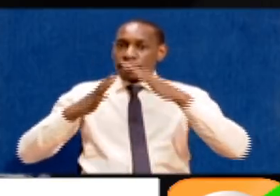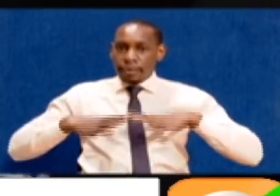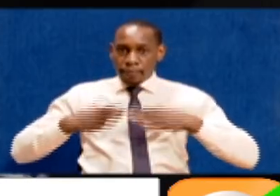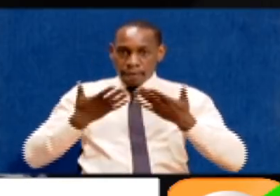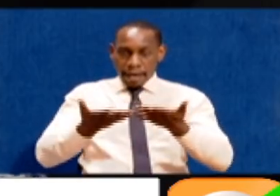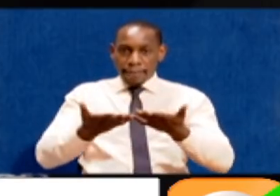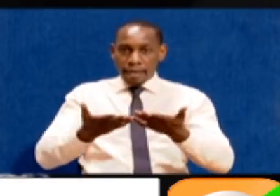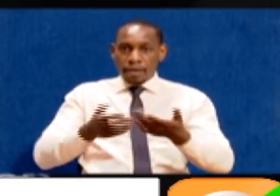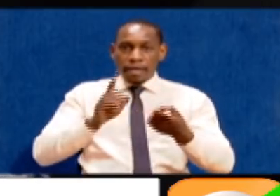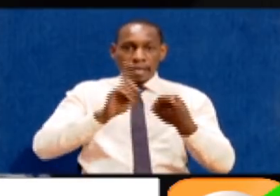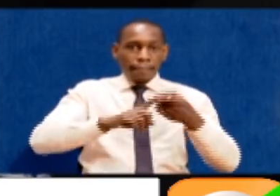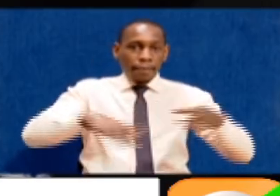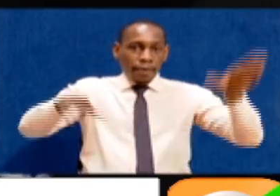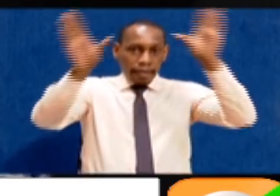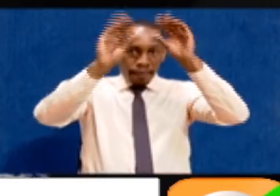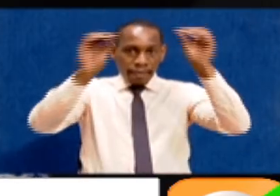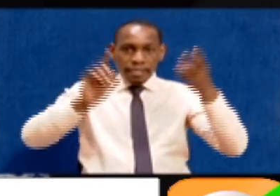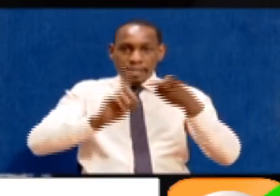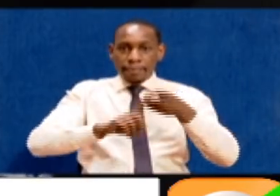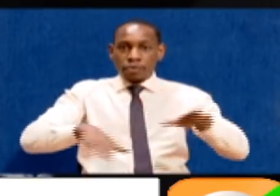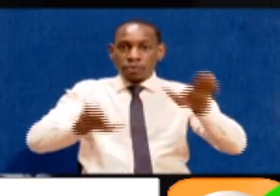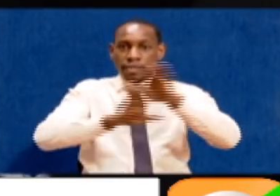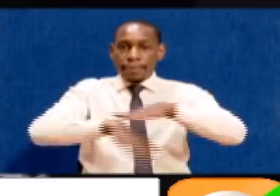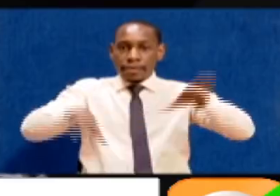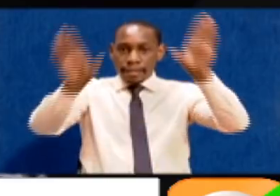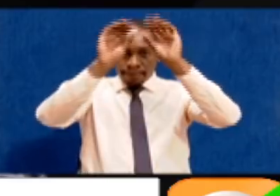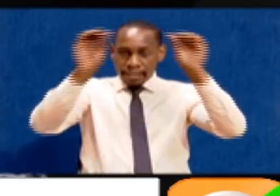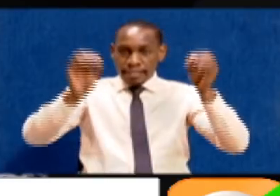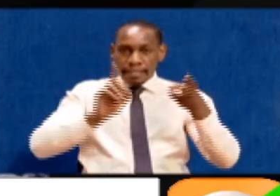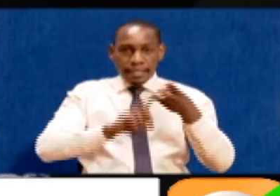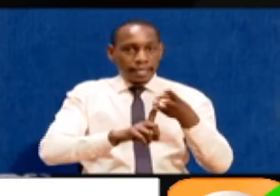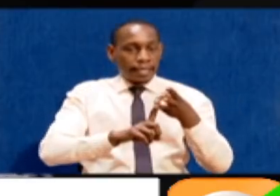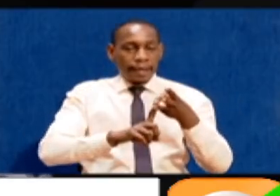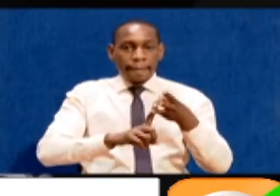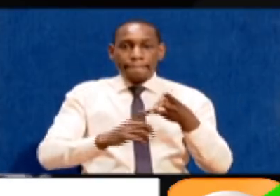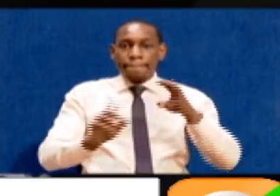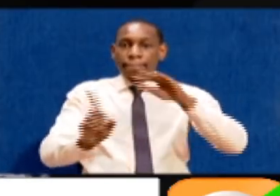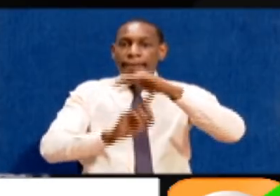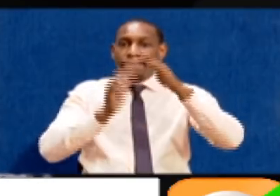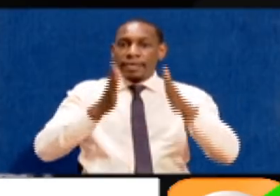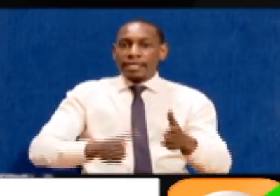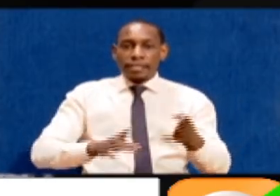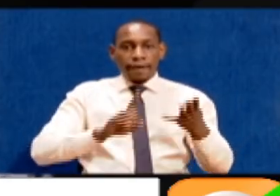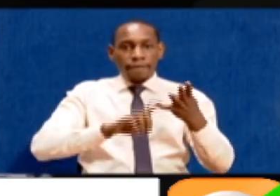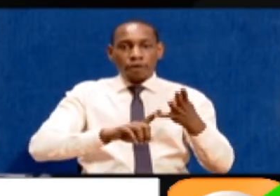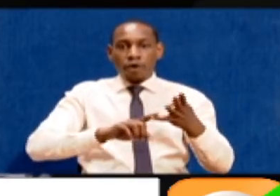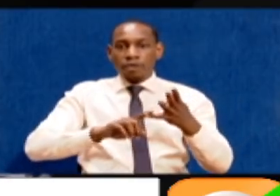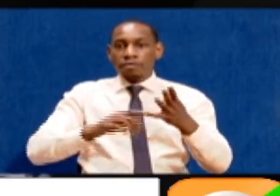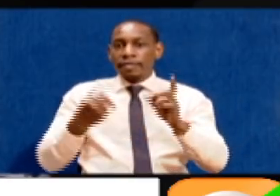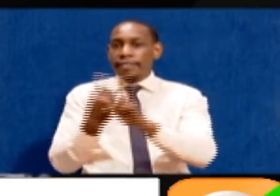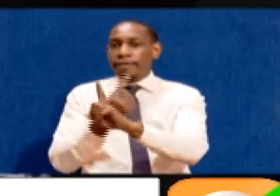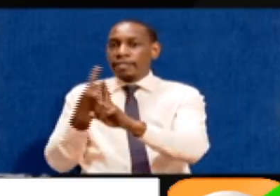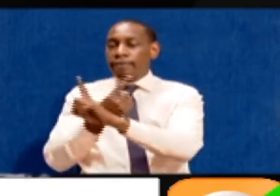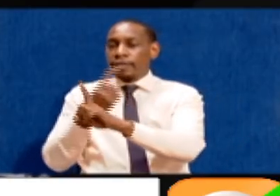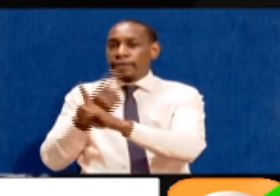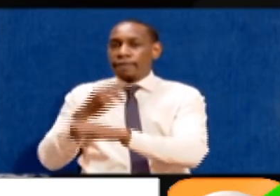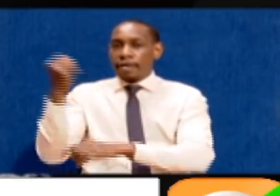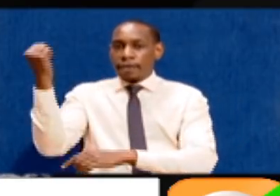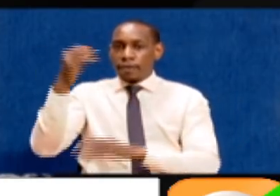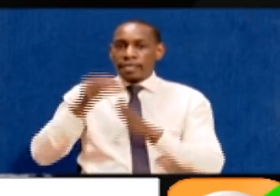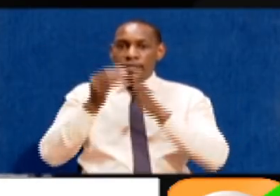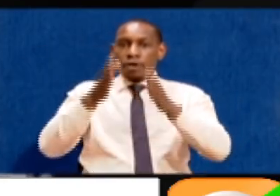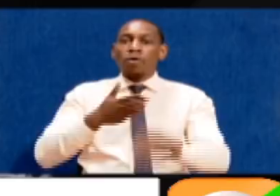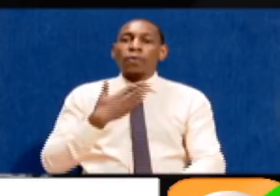in the land, whether it is the president, the deputy president, the ministers, all kinds of political leaders,